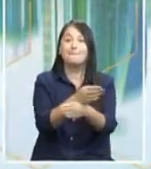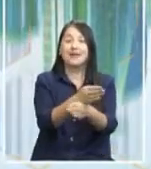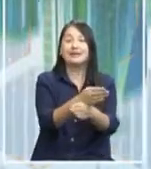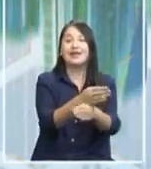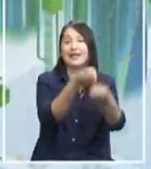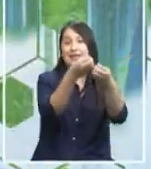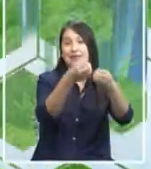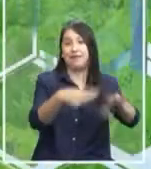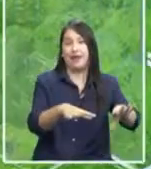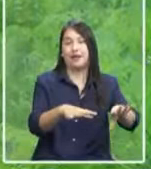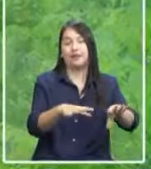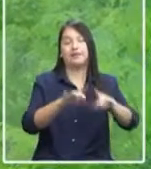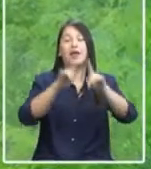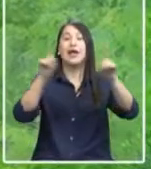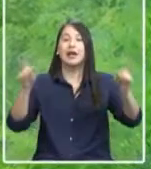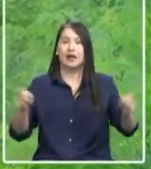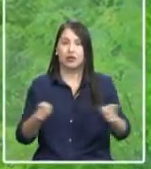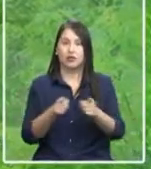where